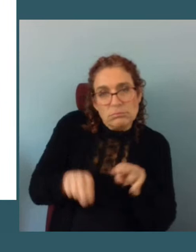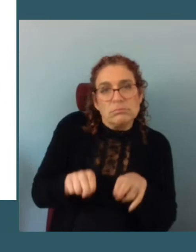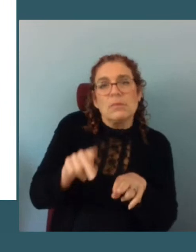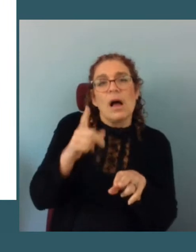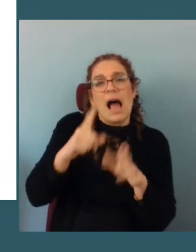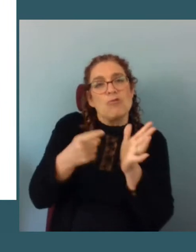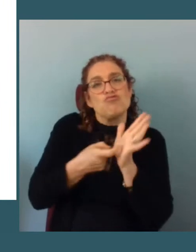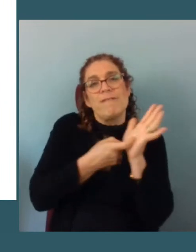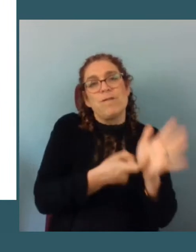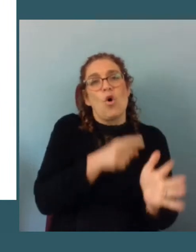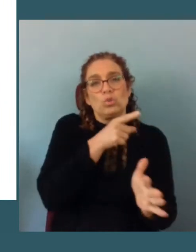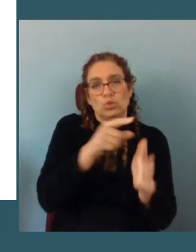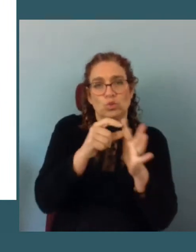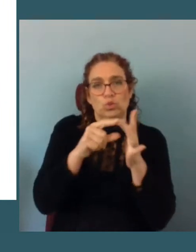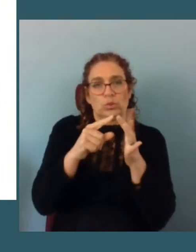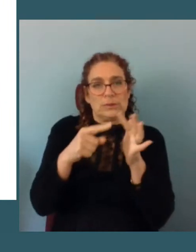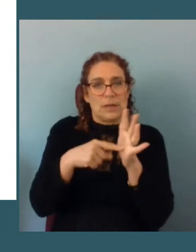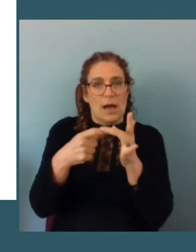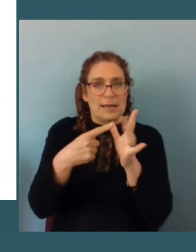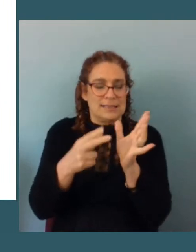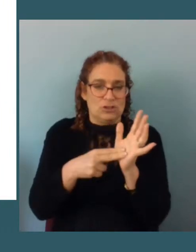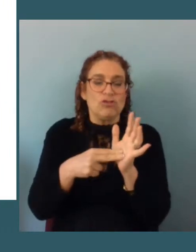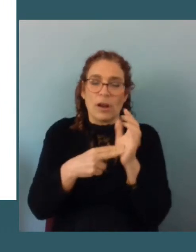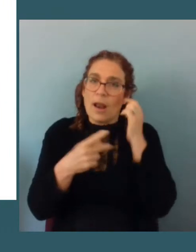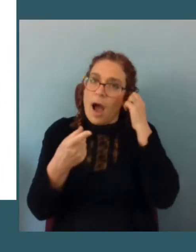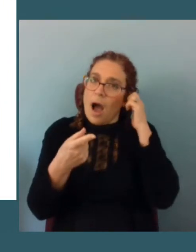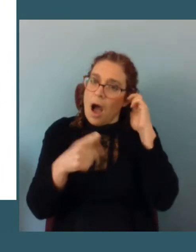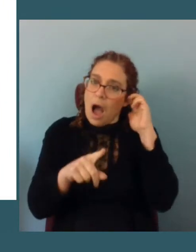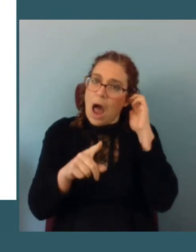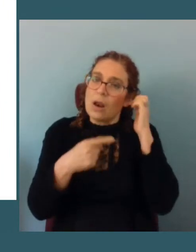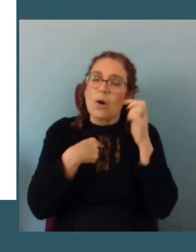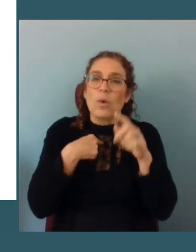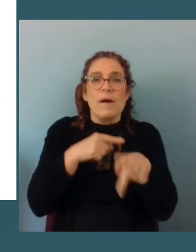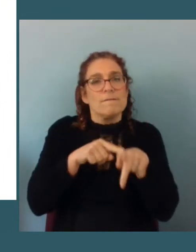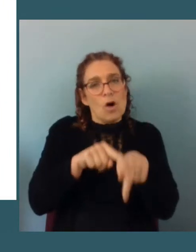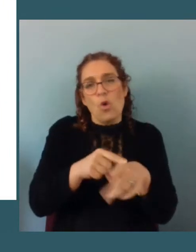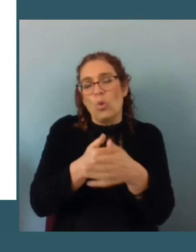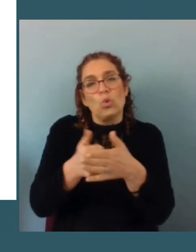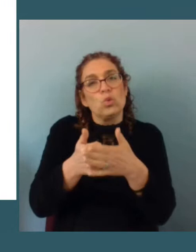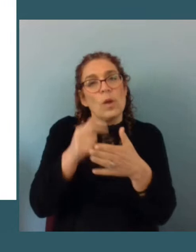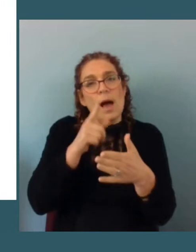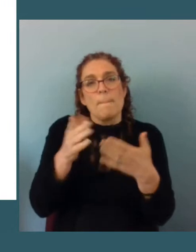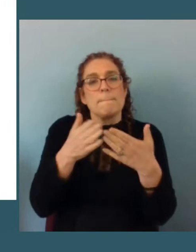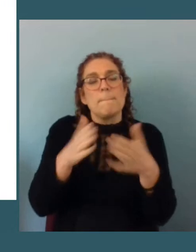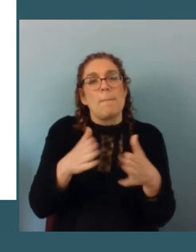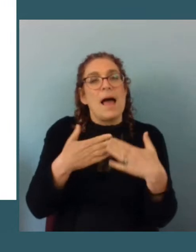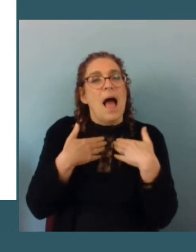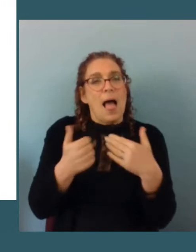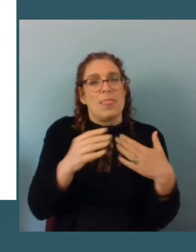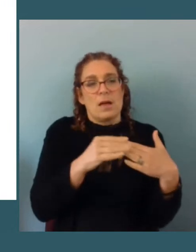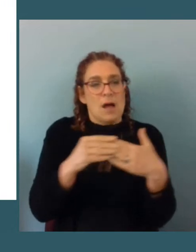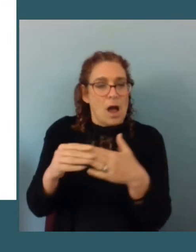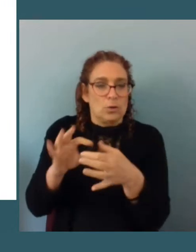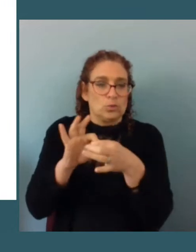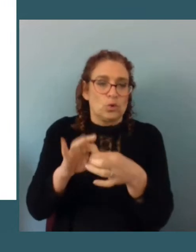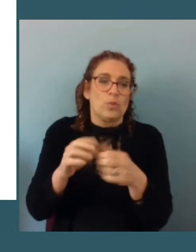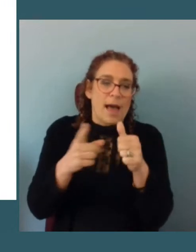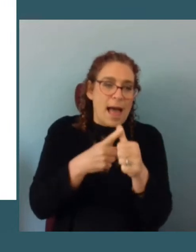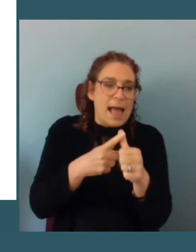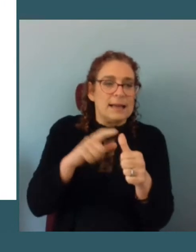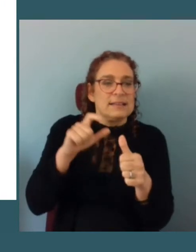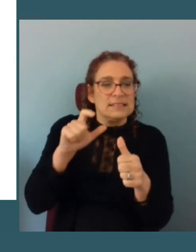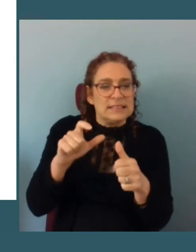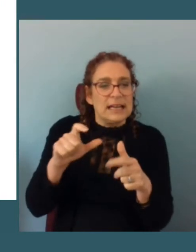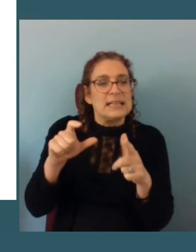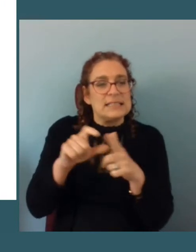dietitian. And we would follow usual public health guidelines in relation to vitamins A, C, and D, and